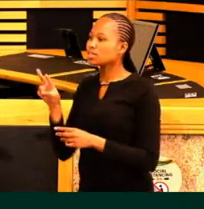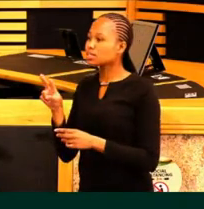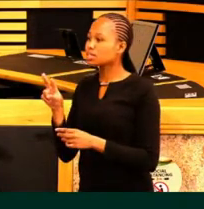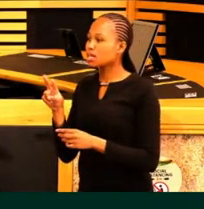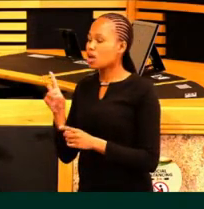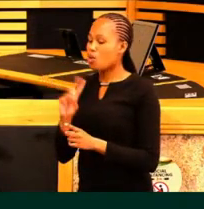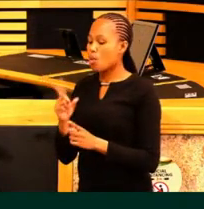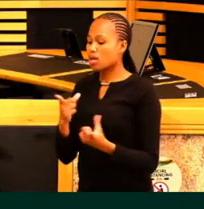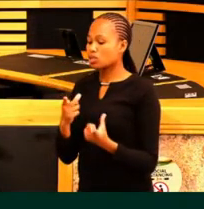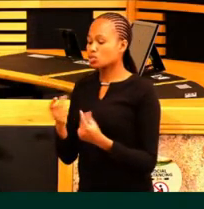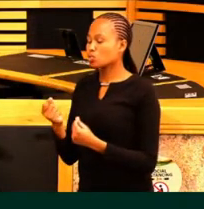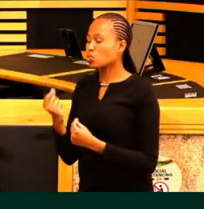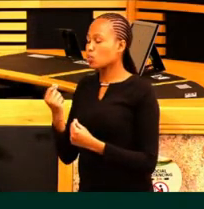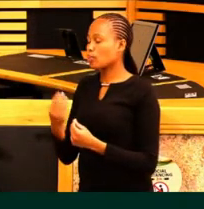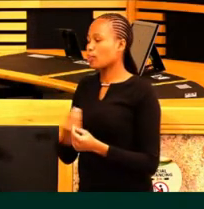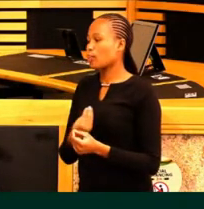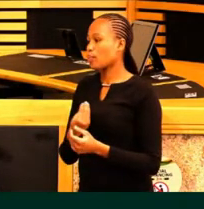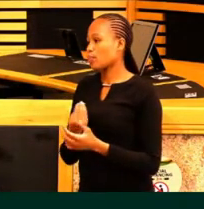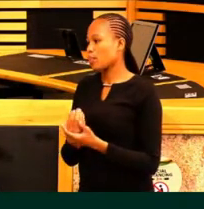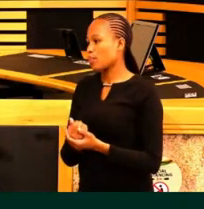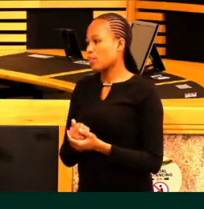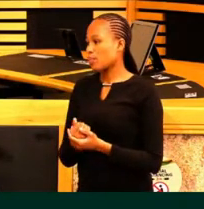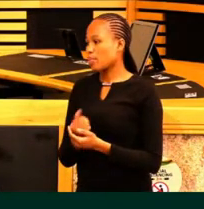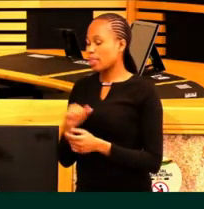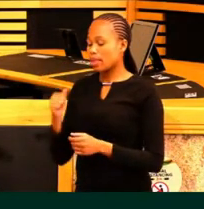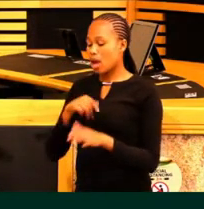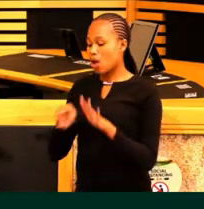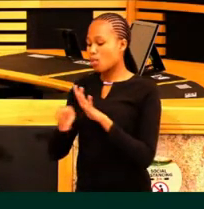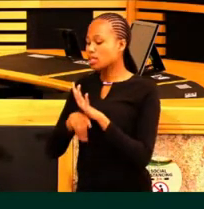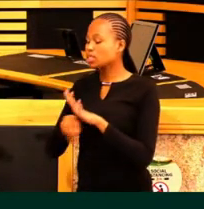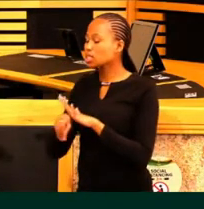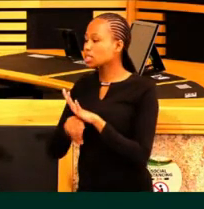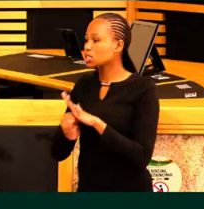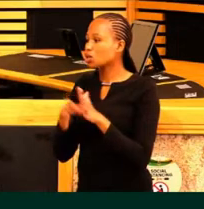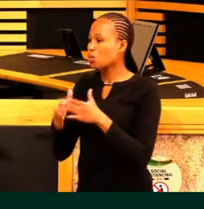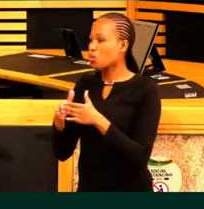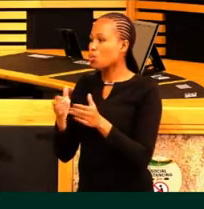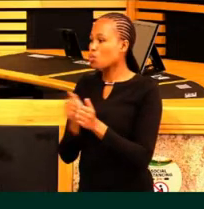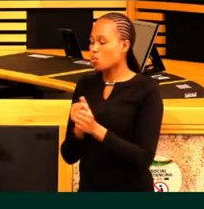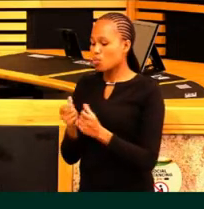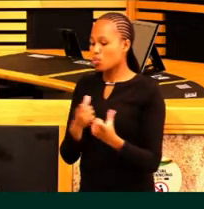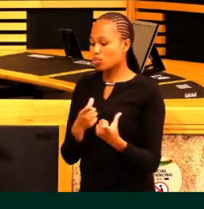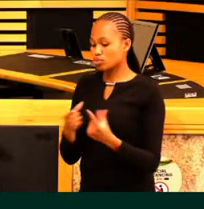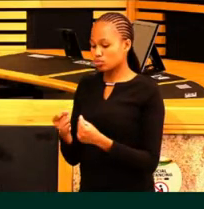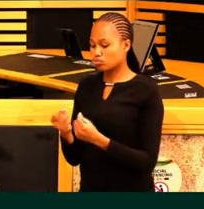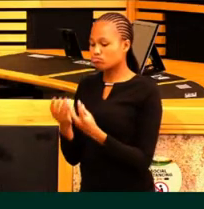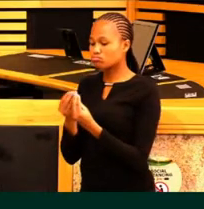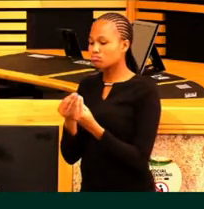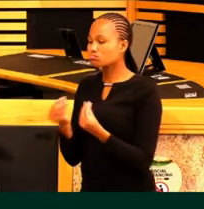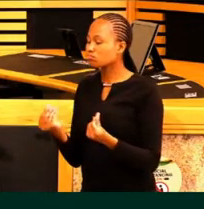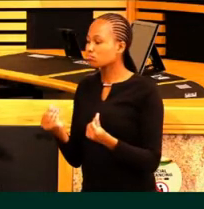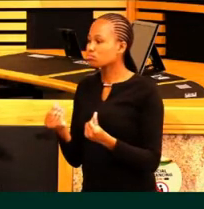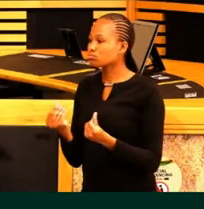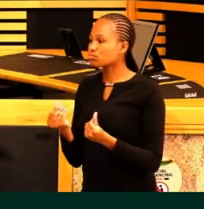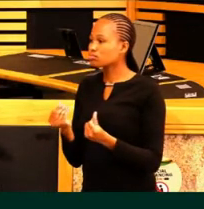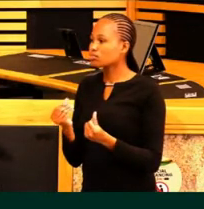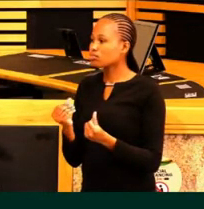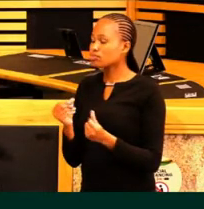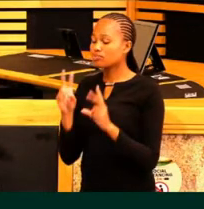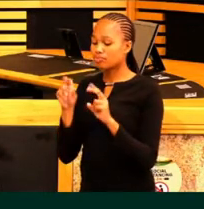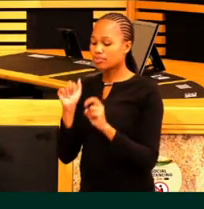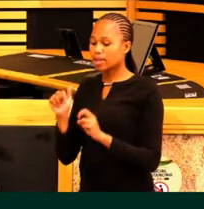generates in our district Workshop we had made deliberations on the solutions and shortcomings of the